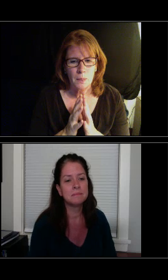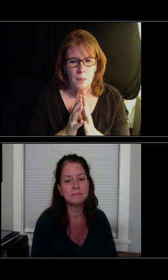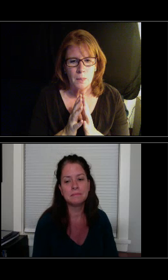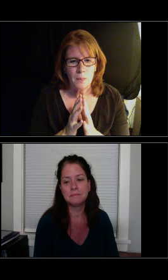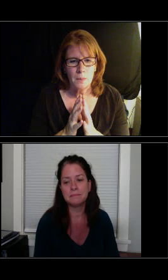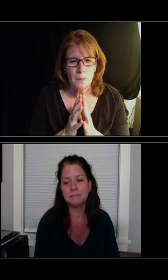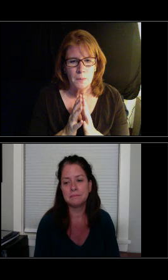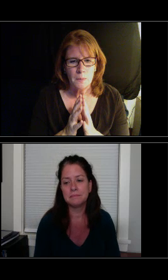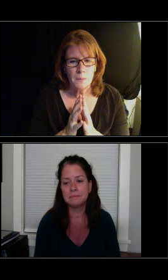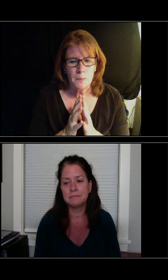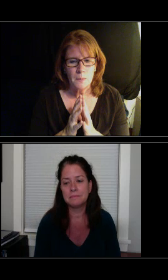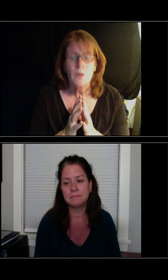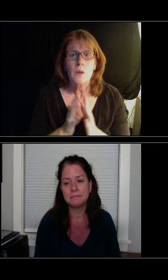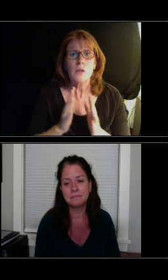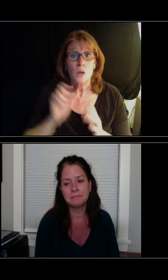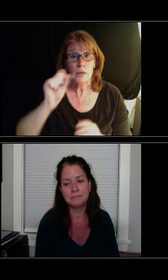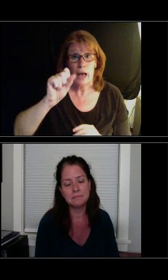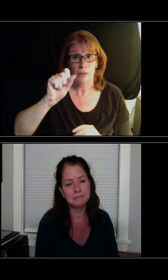what to say? Let me gather my thoughts.